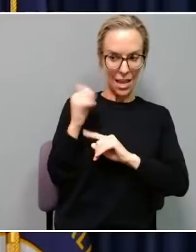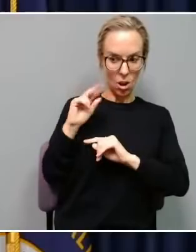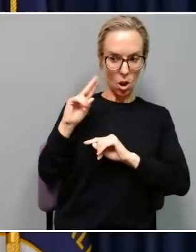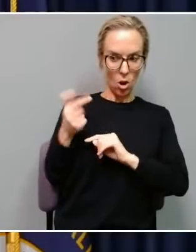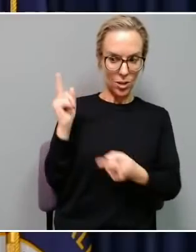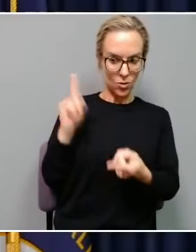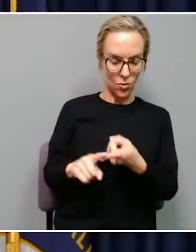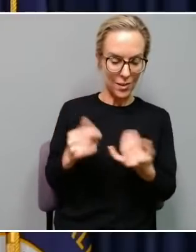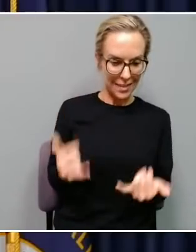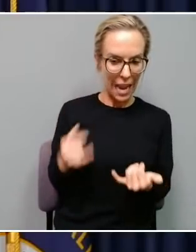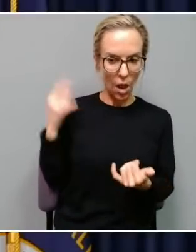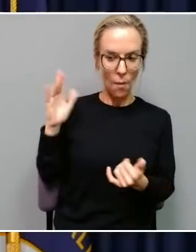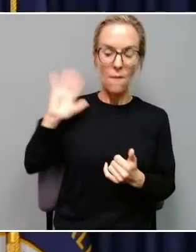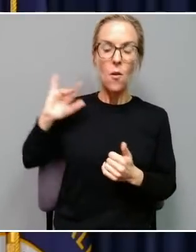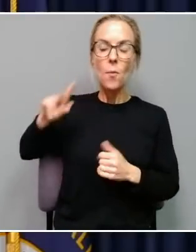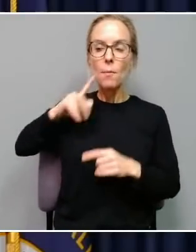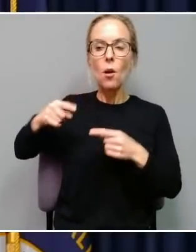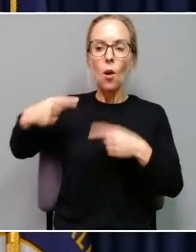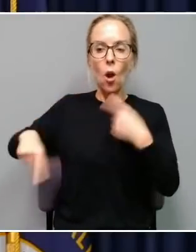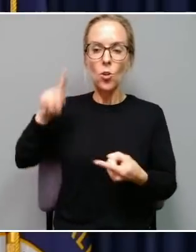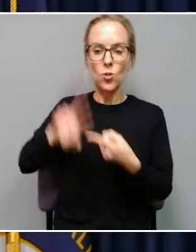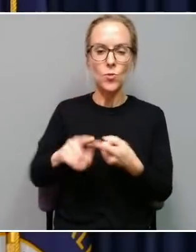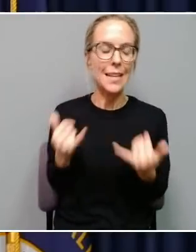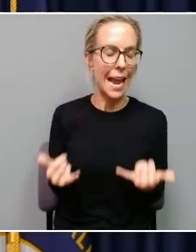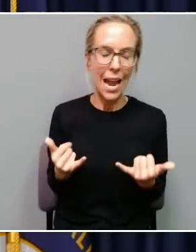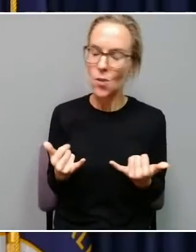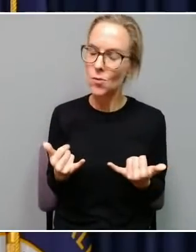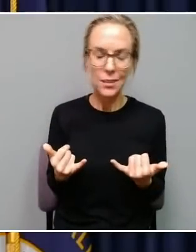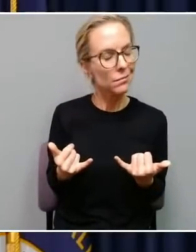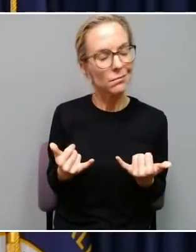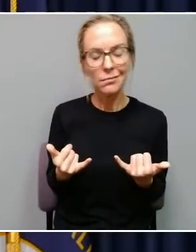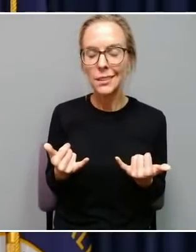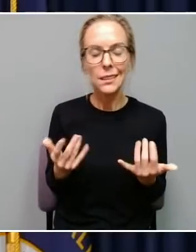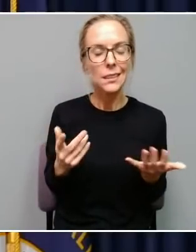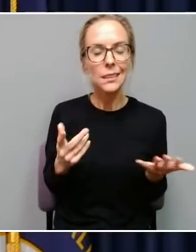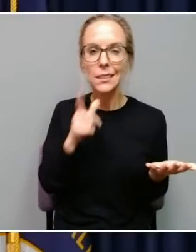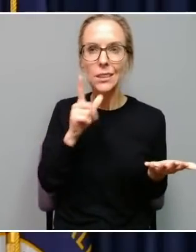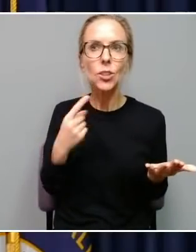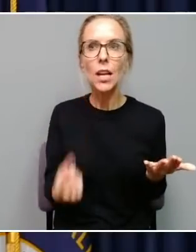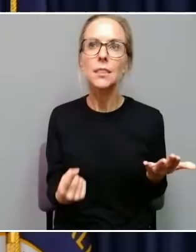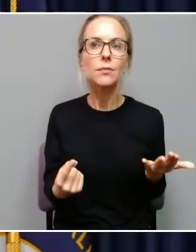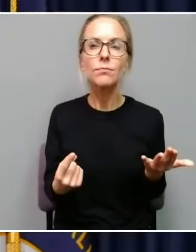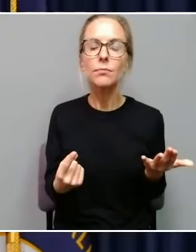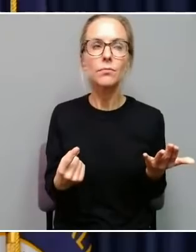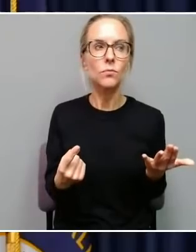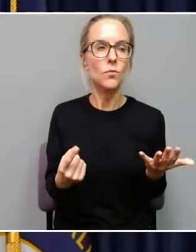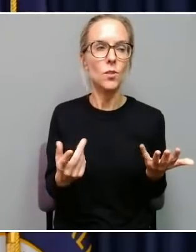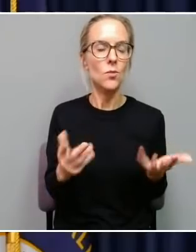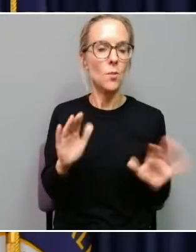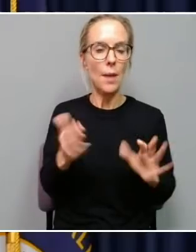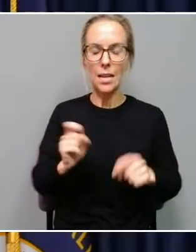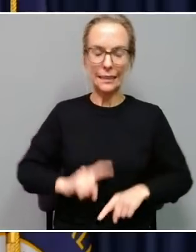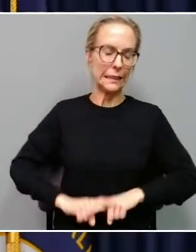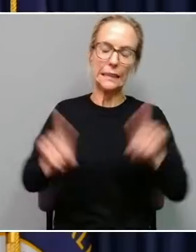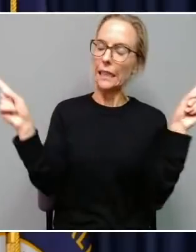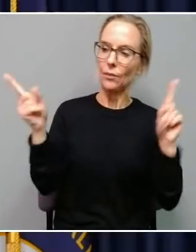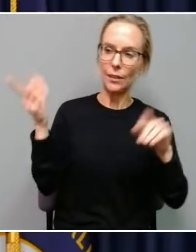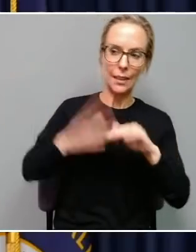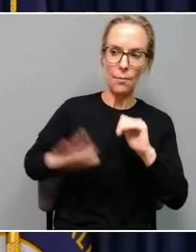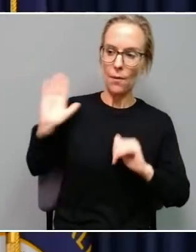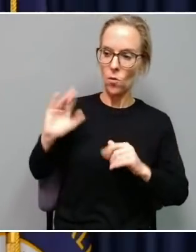those arguments versus now, I mean, it is just night and day.